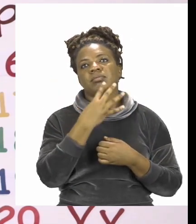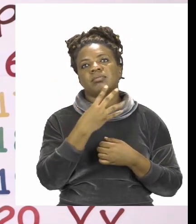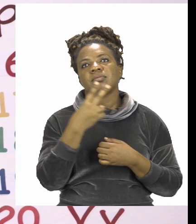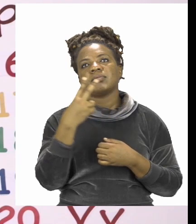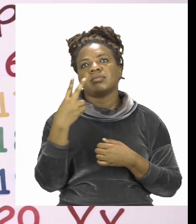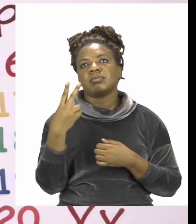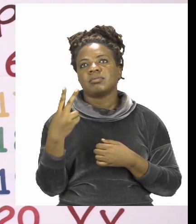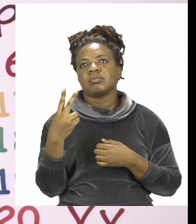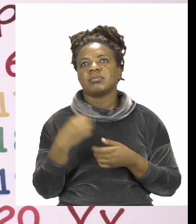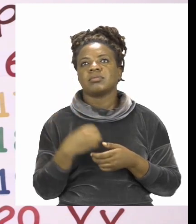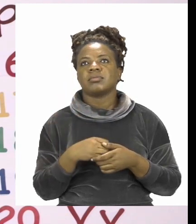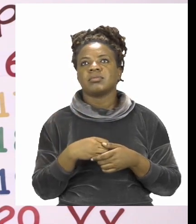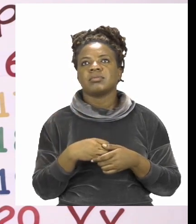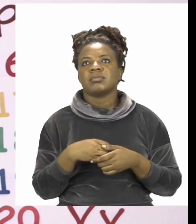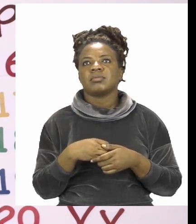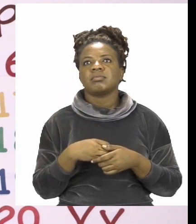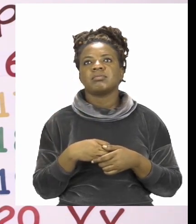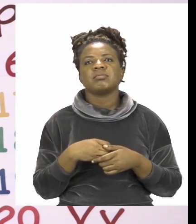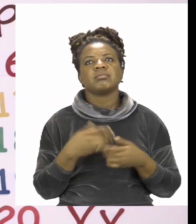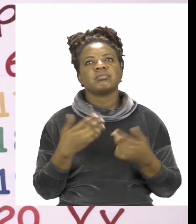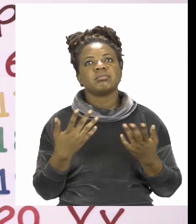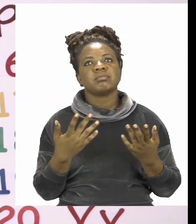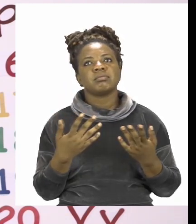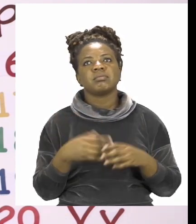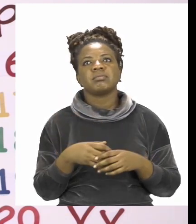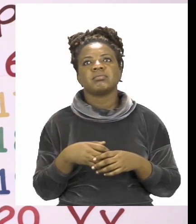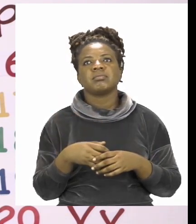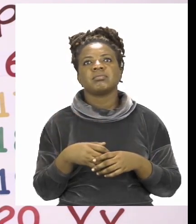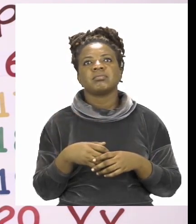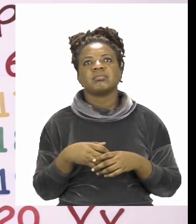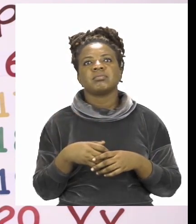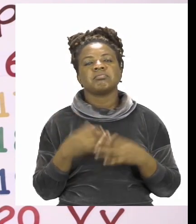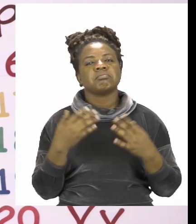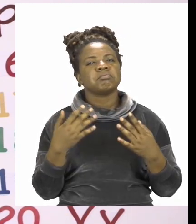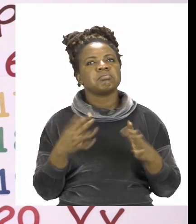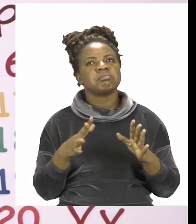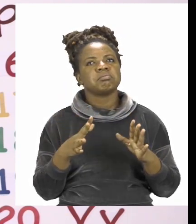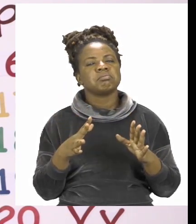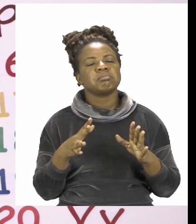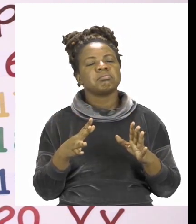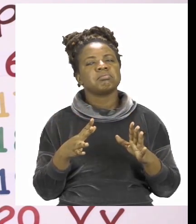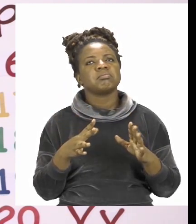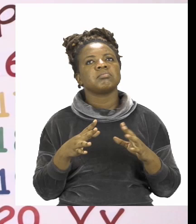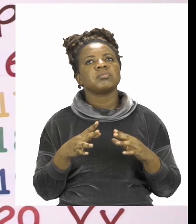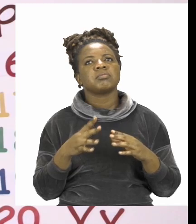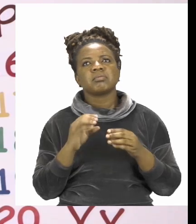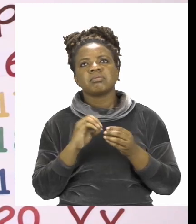42. Now we have completed our number line, but we need to make sure that we have